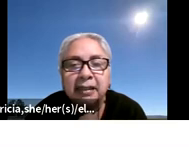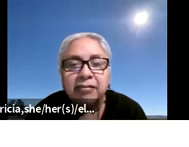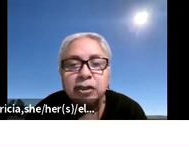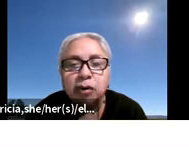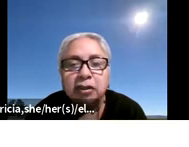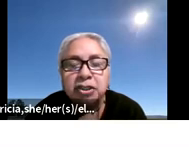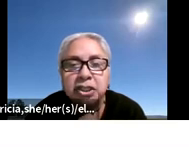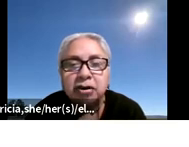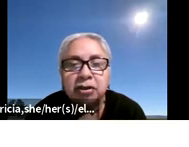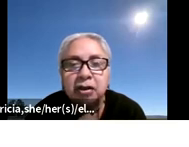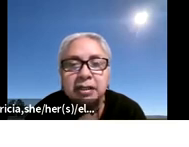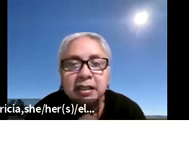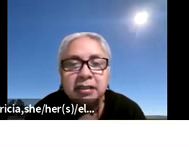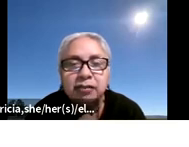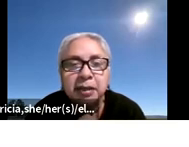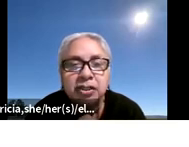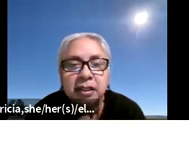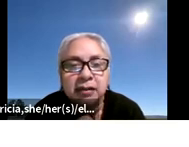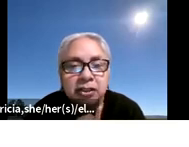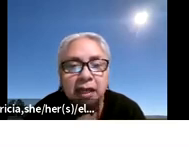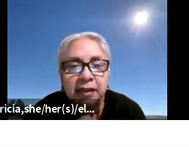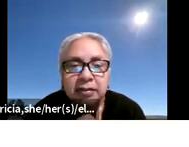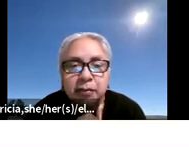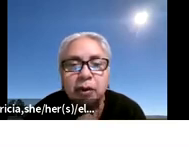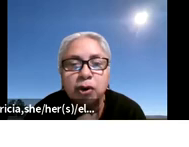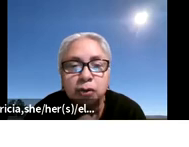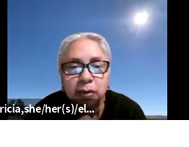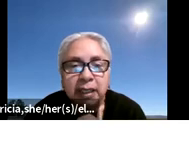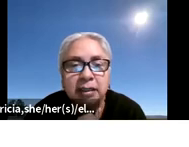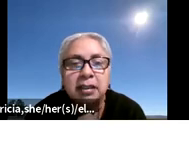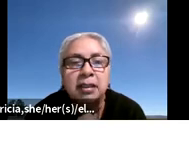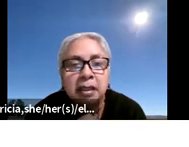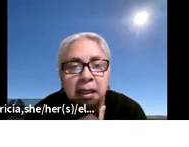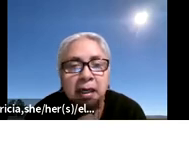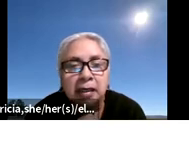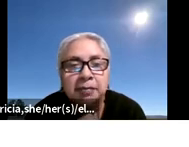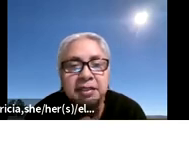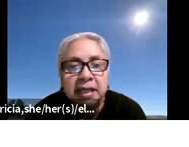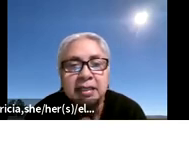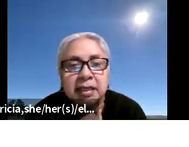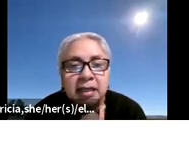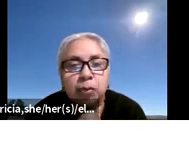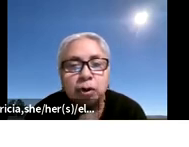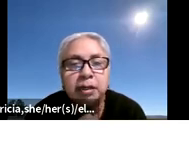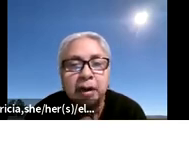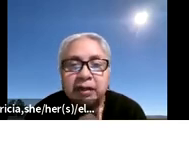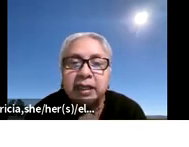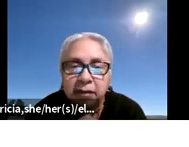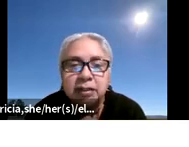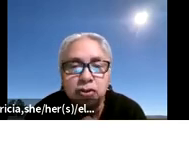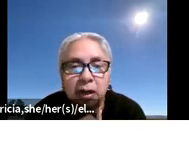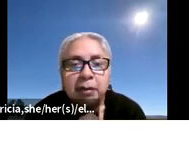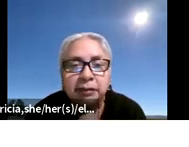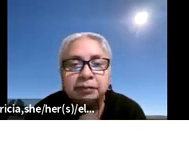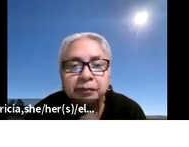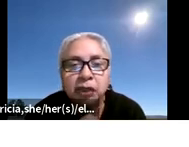And I love that you all are sharing your contact information in the chat. That's great. Sadie says, I'm worried about